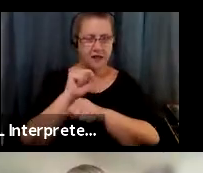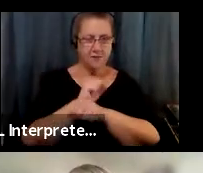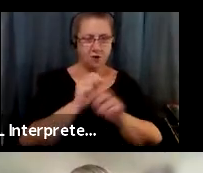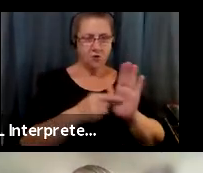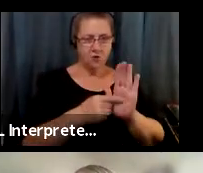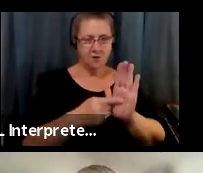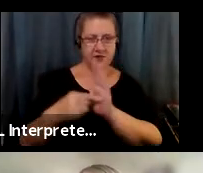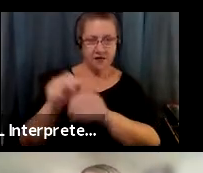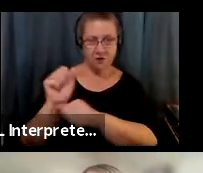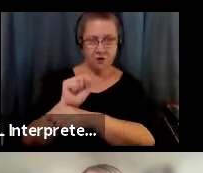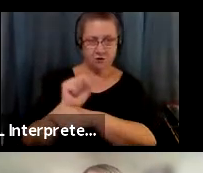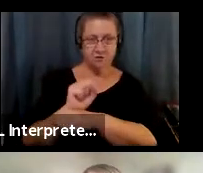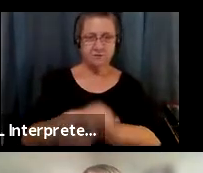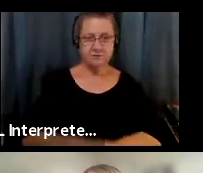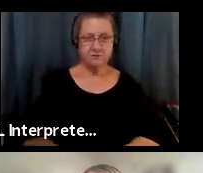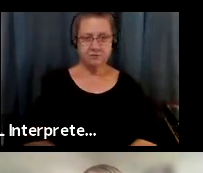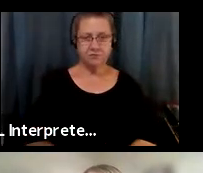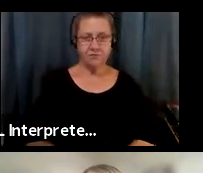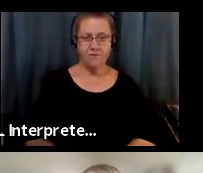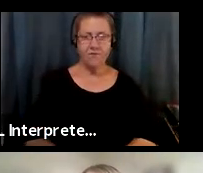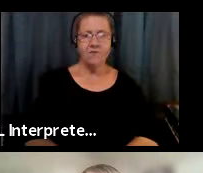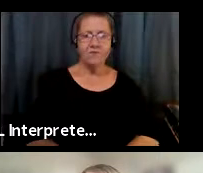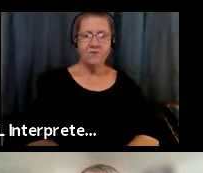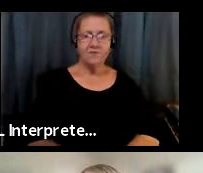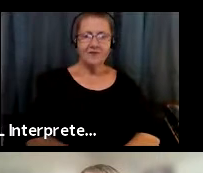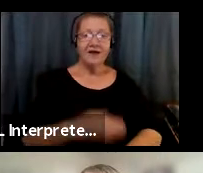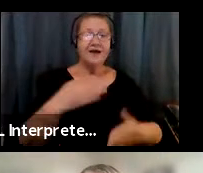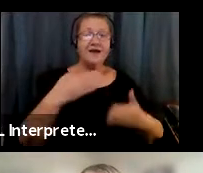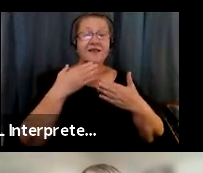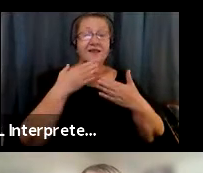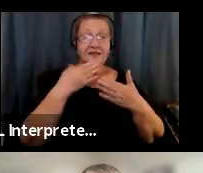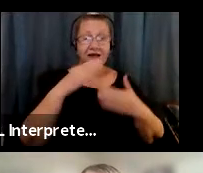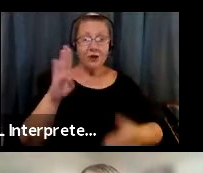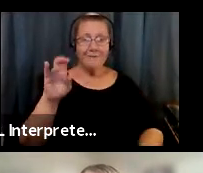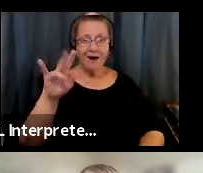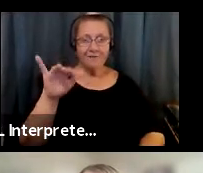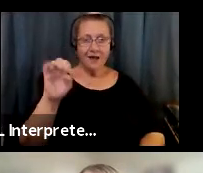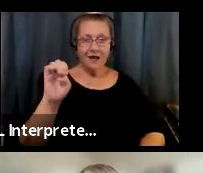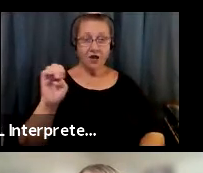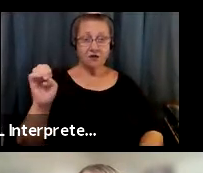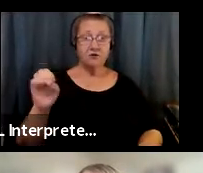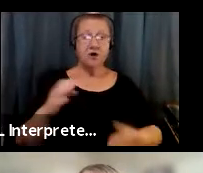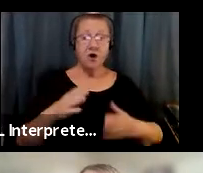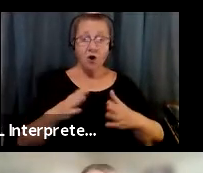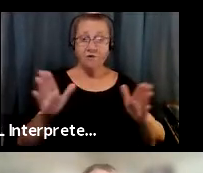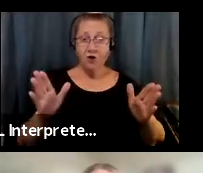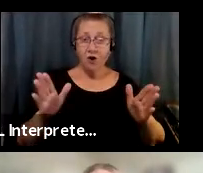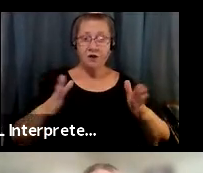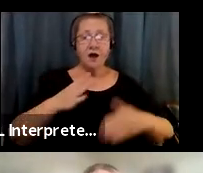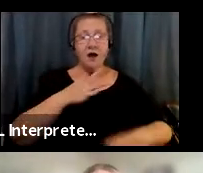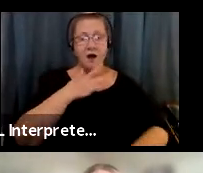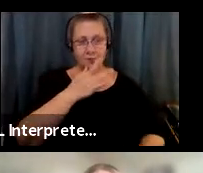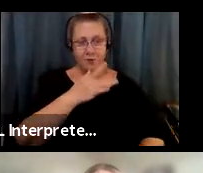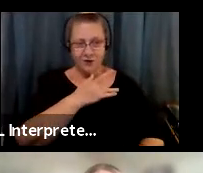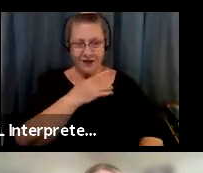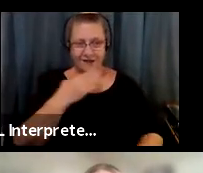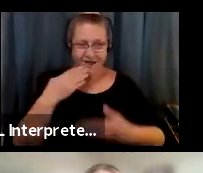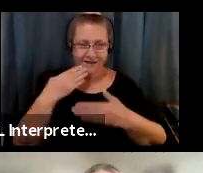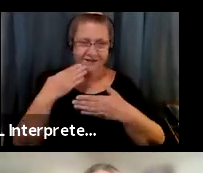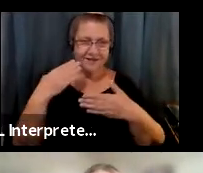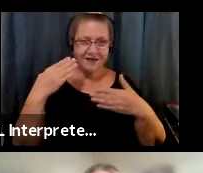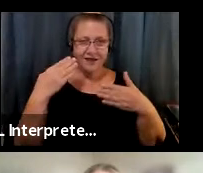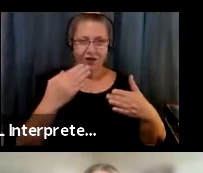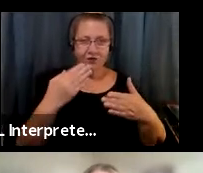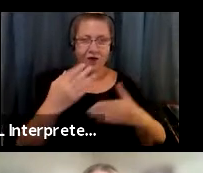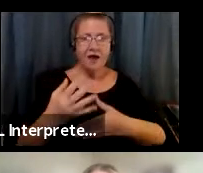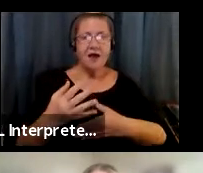labor. Mitch? Yes, thank you, Bobby. Overall, very much appreciated the opportunity to be a part